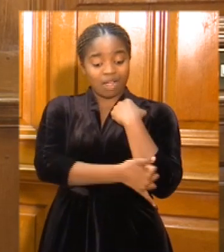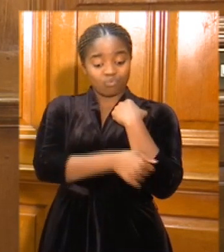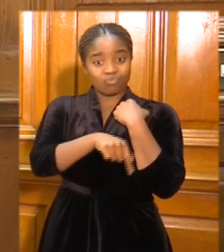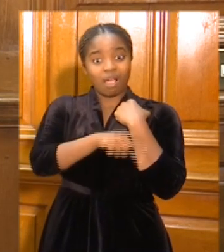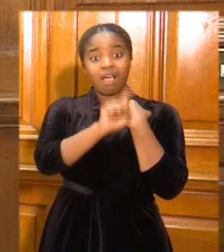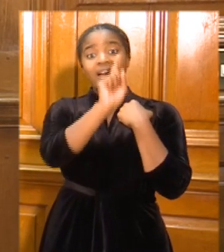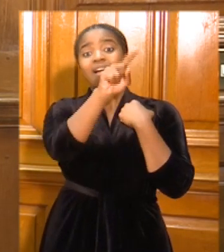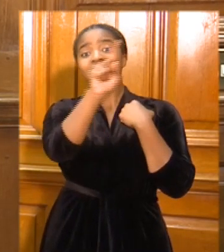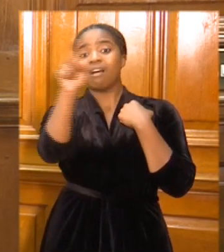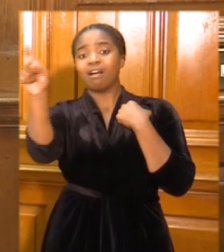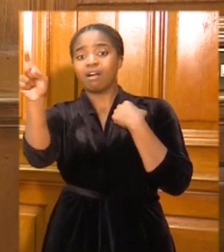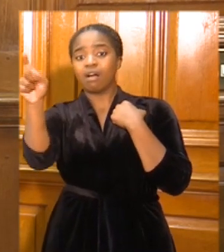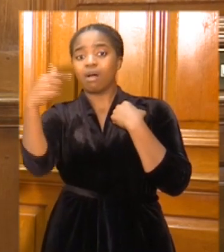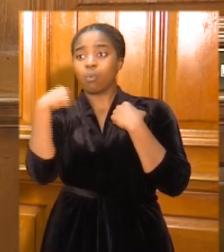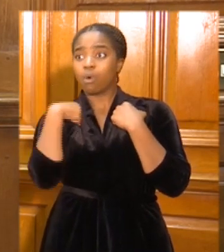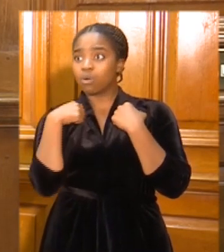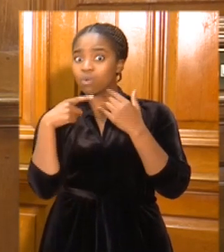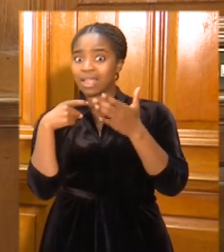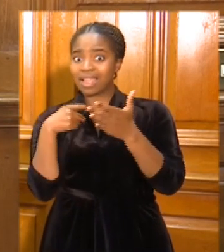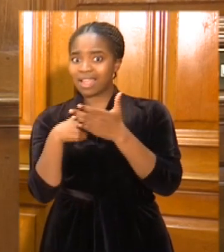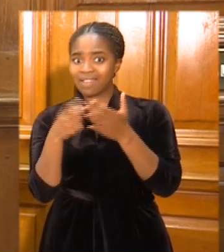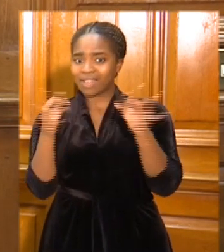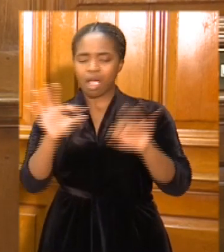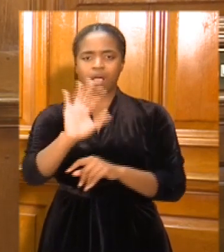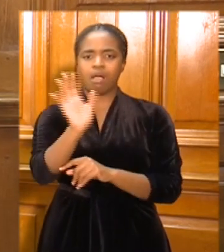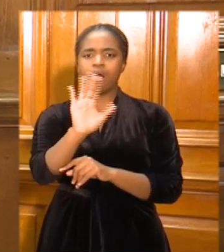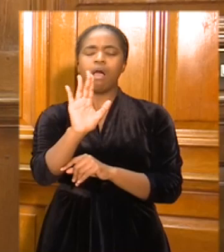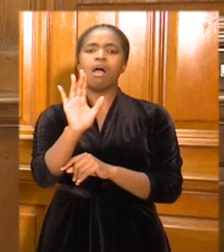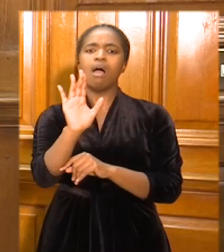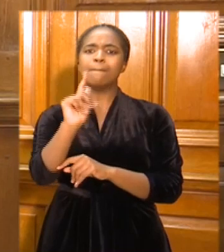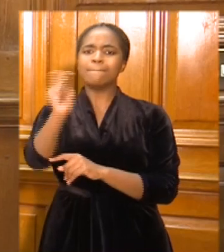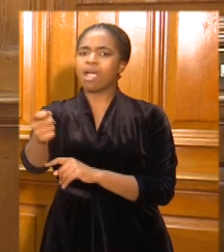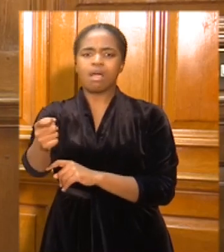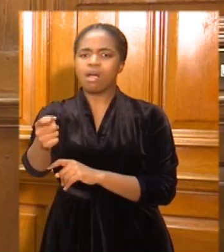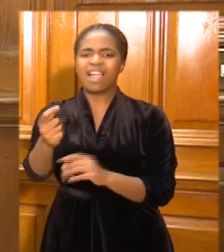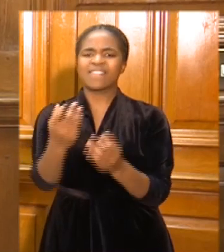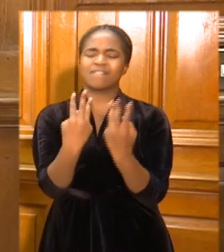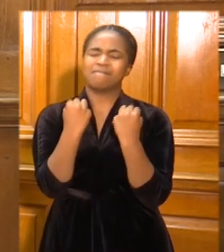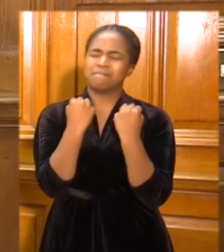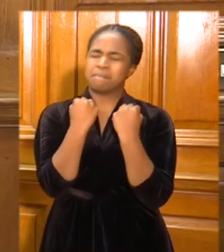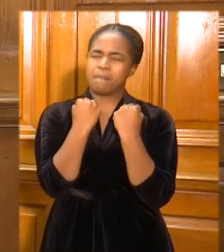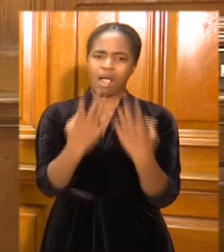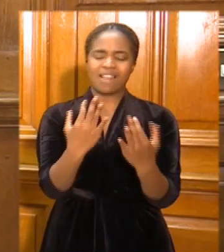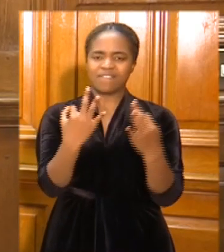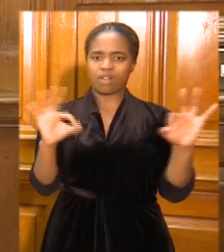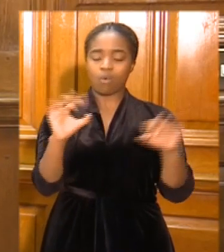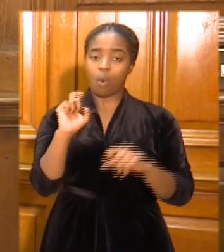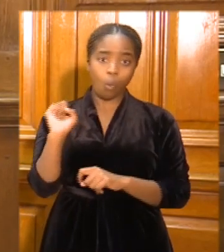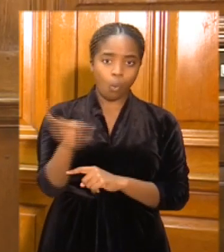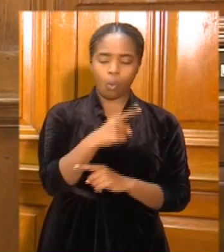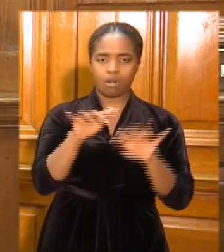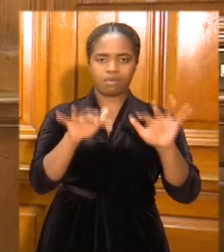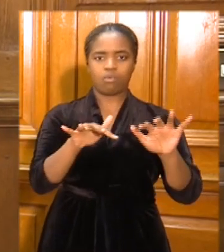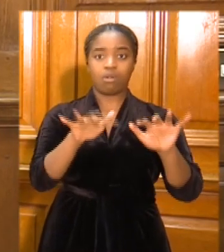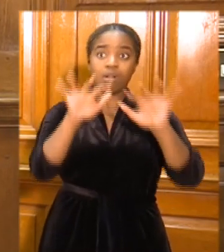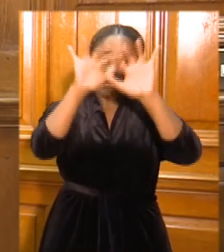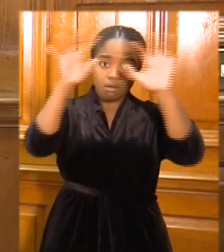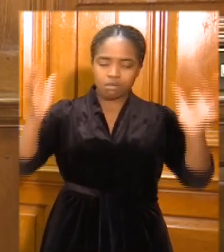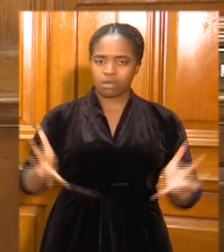be made freely available and equitably to all the citizens of all countries in the